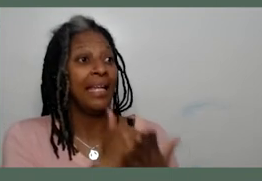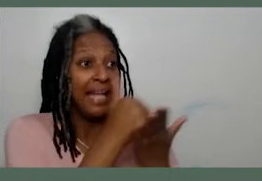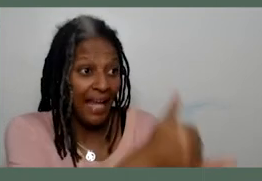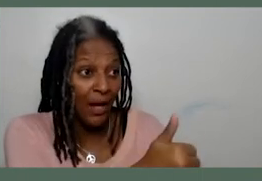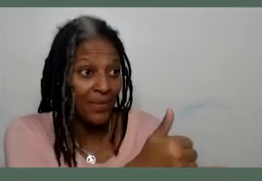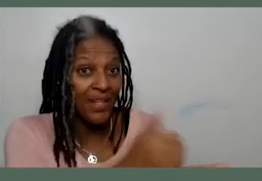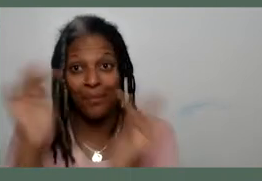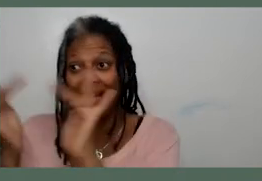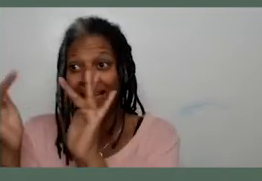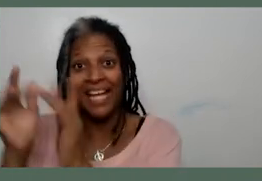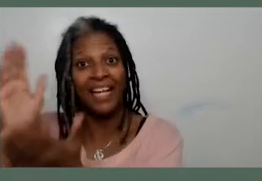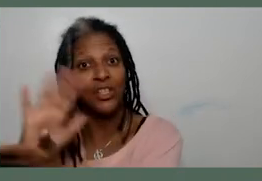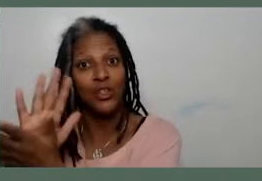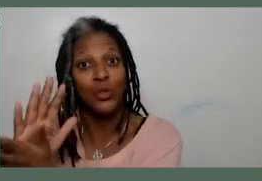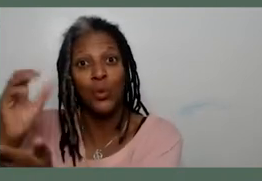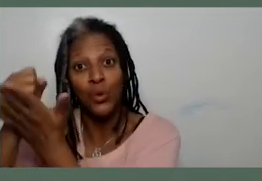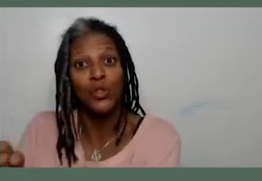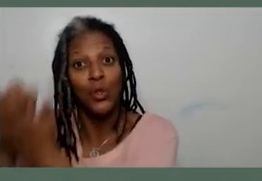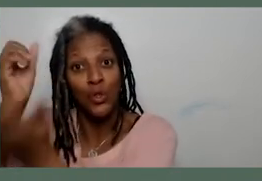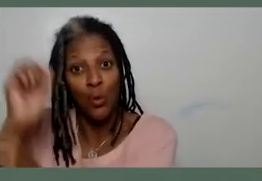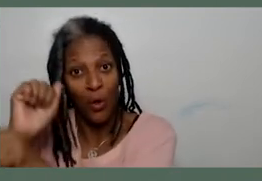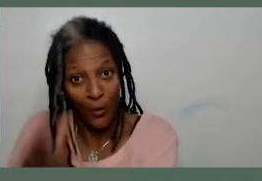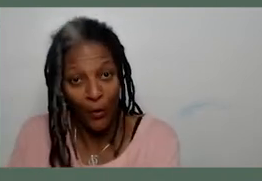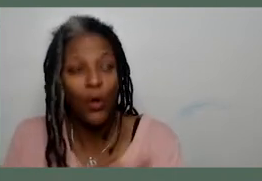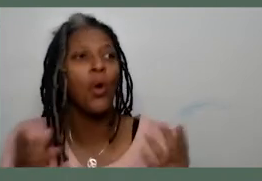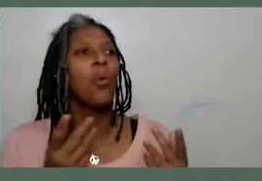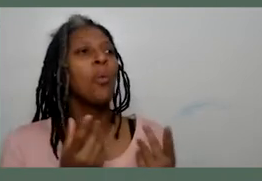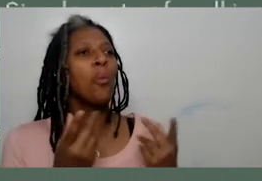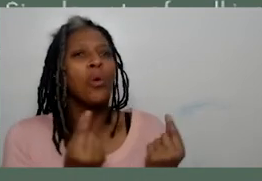do for my part, for my job, in order to best support them?